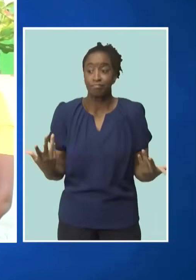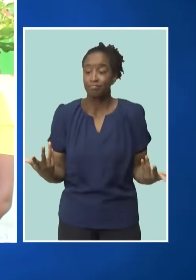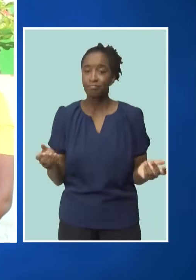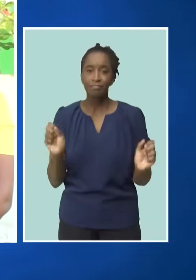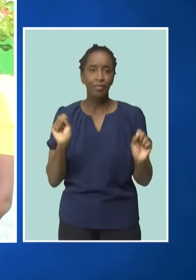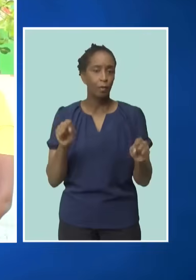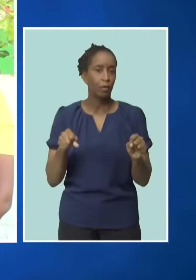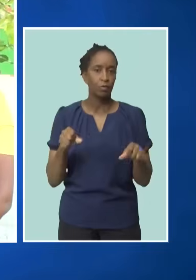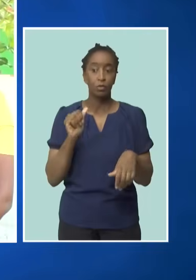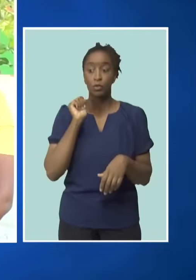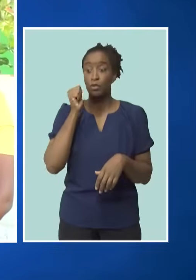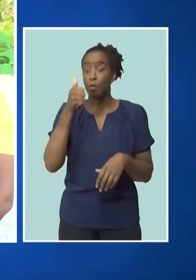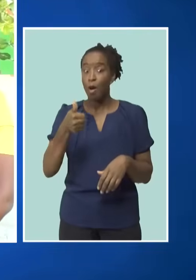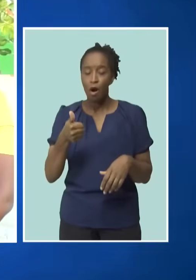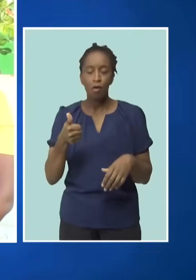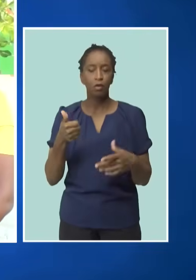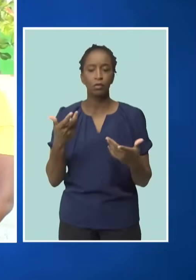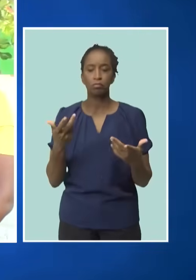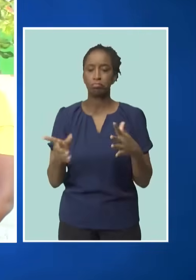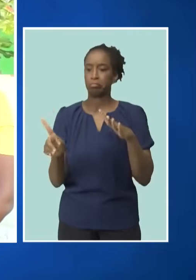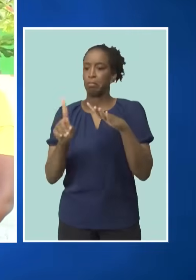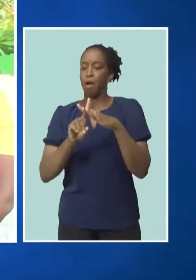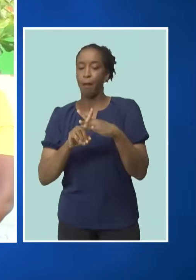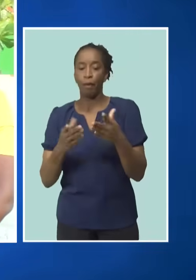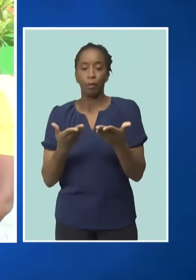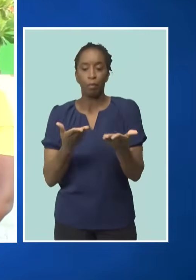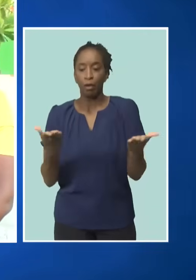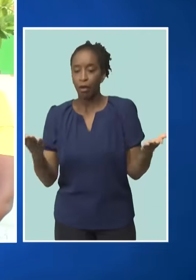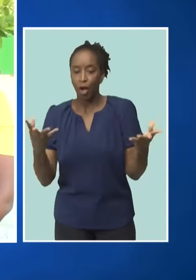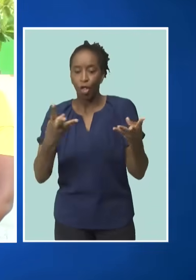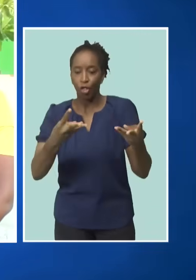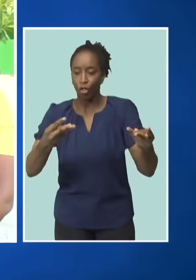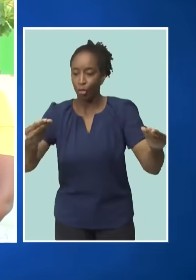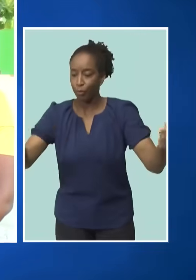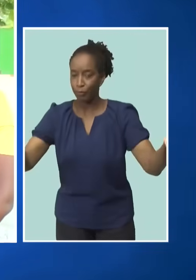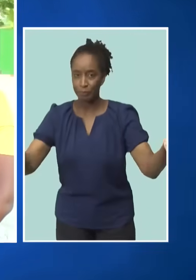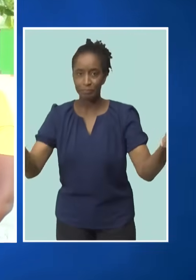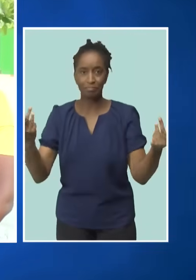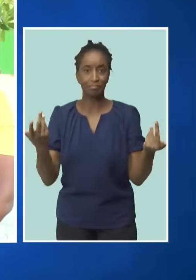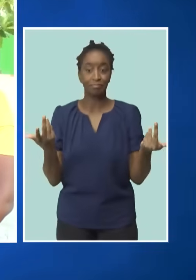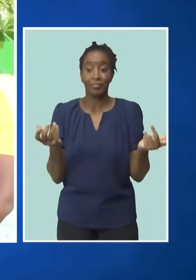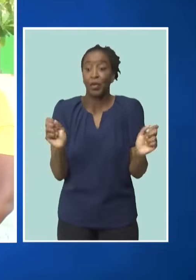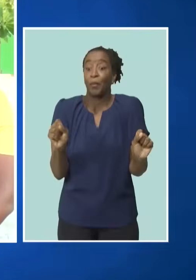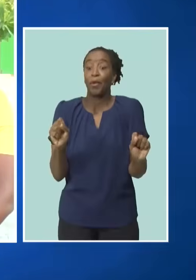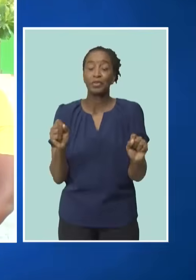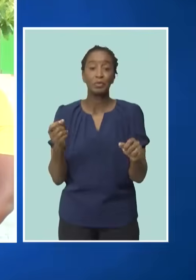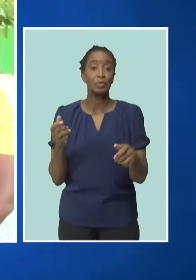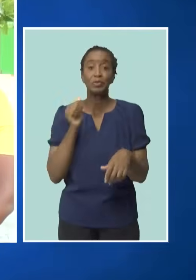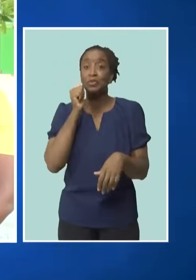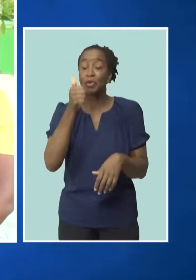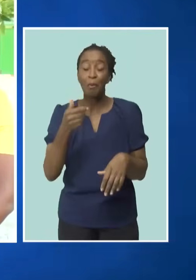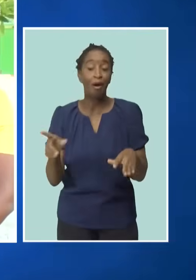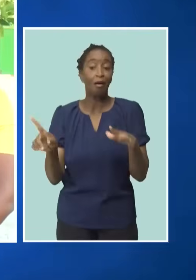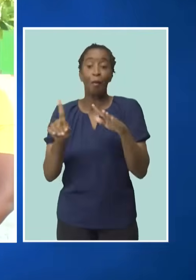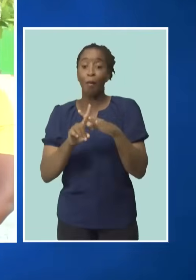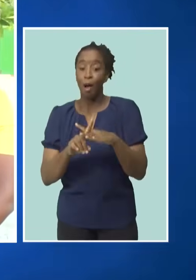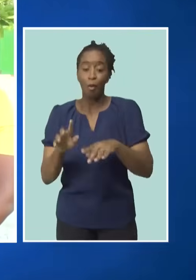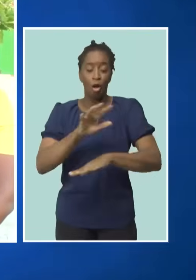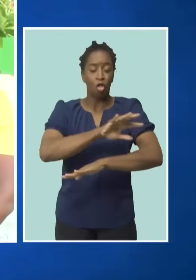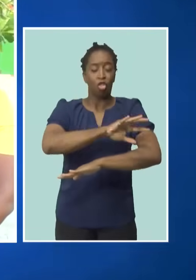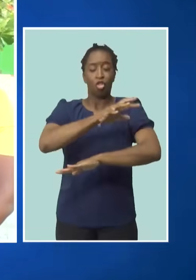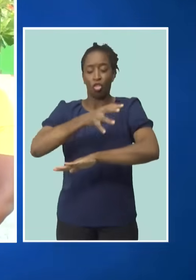this sargassum gone. I could come back here tomorrow and I could go out mountains. It's very hard for me to